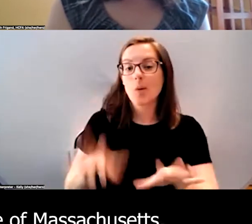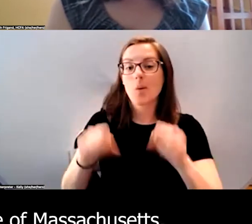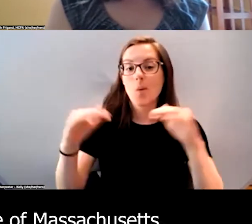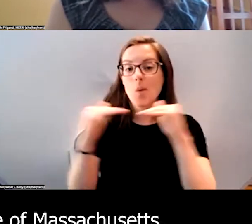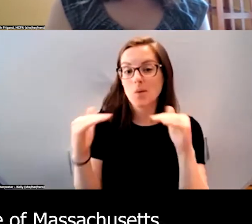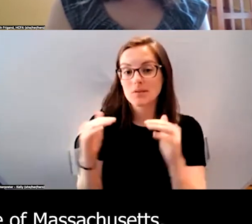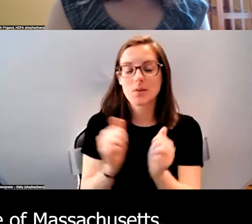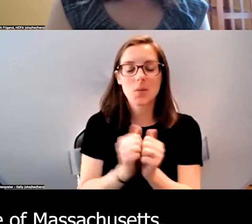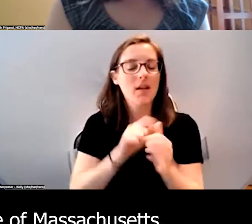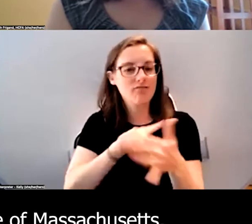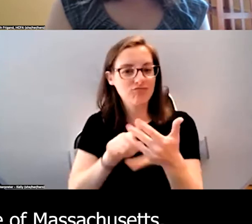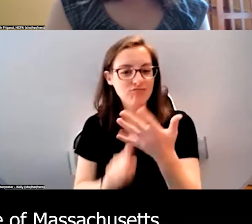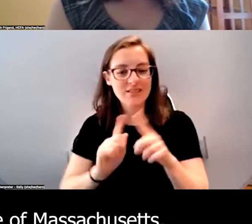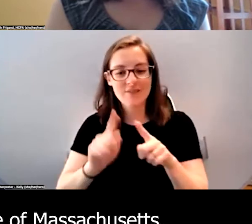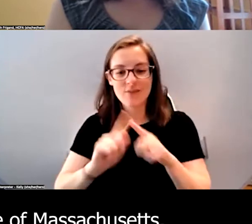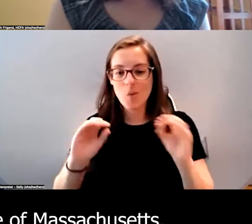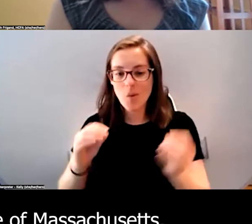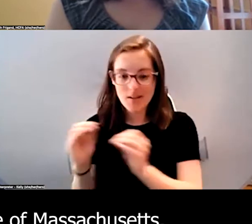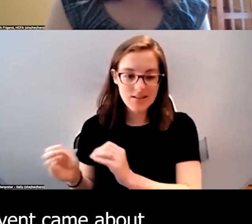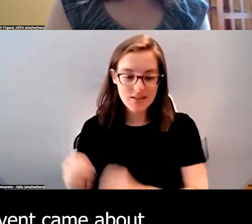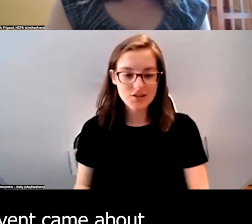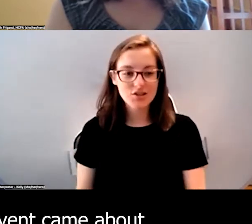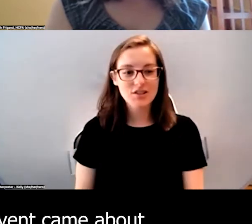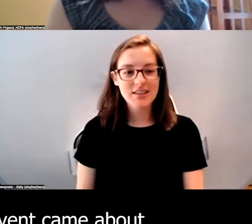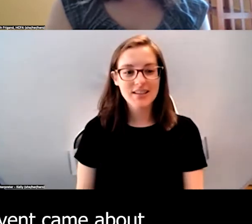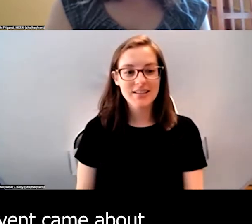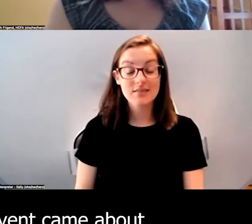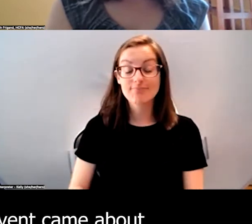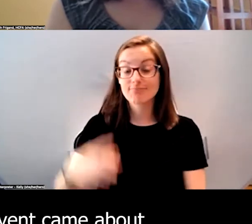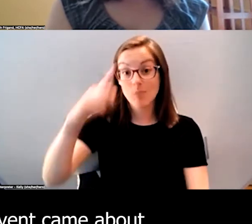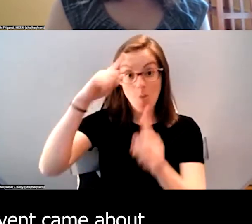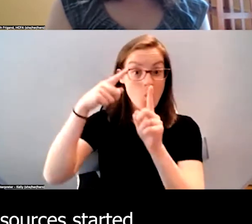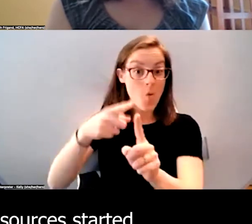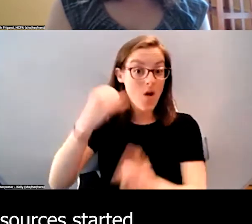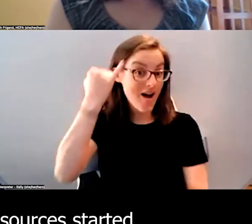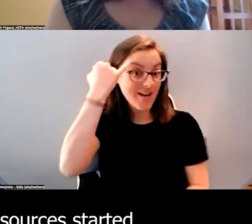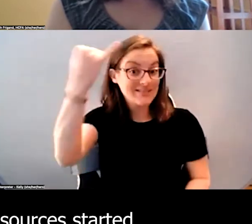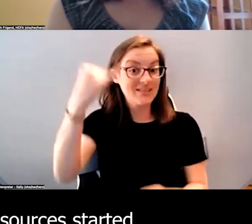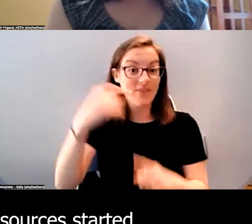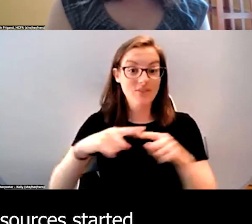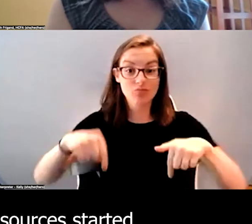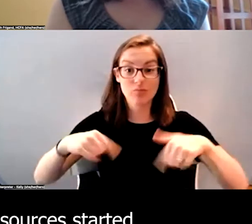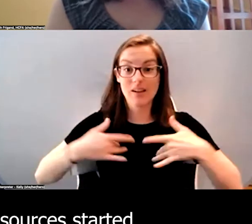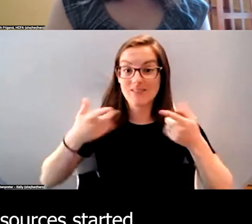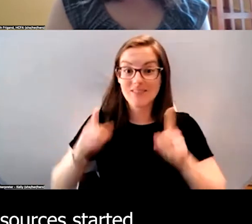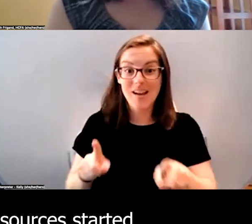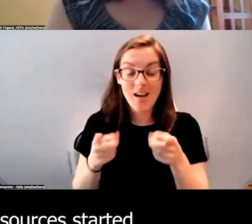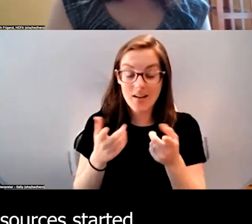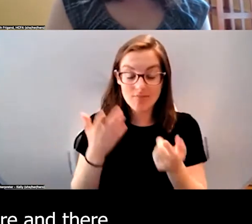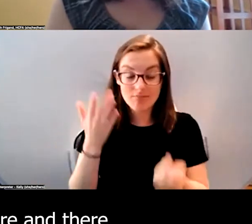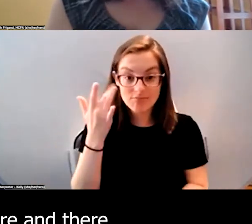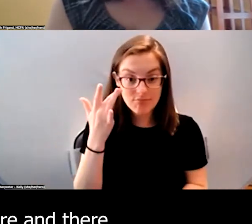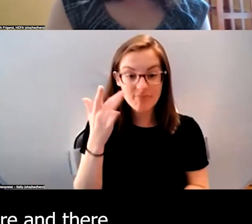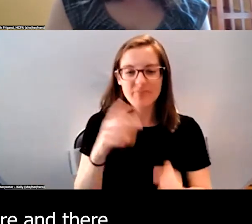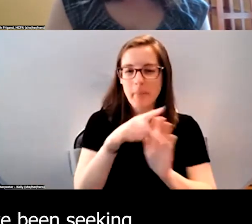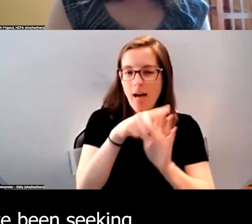Trans Resistance of Massachusetts. The idea for this event came about as policies and resources started